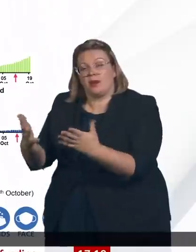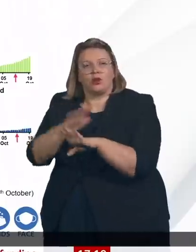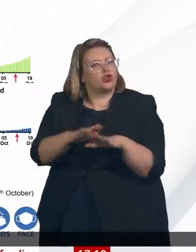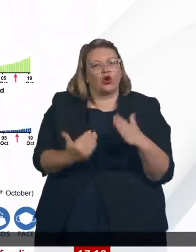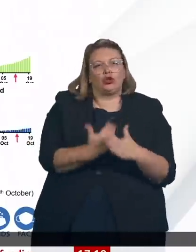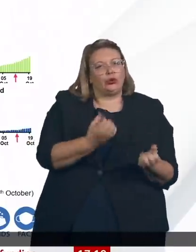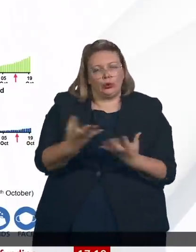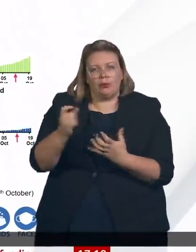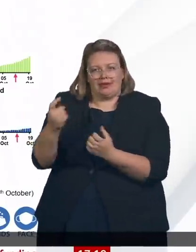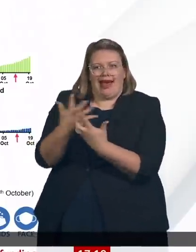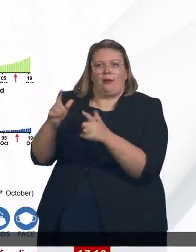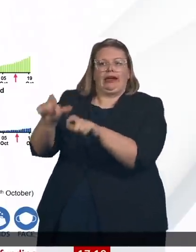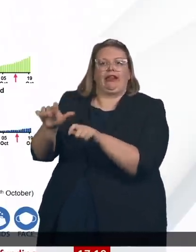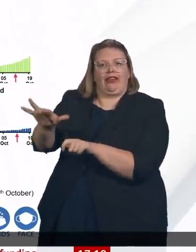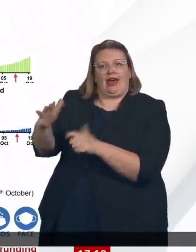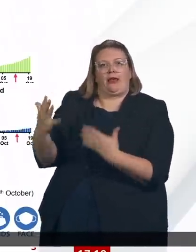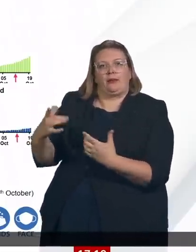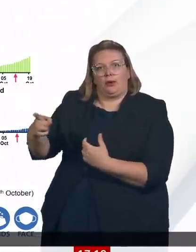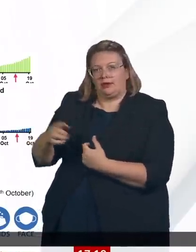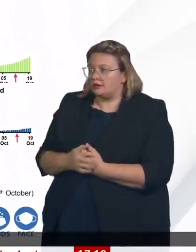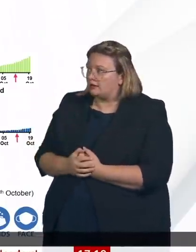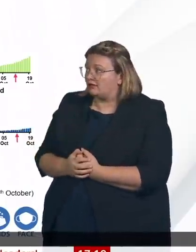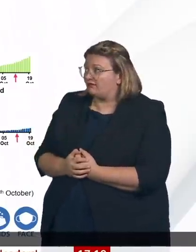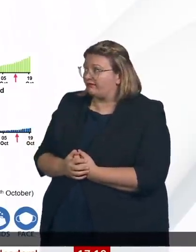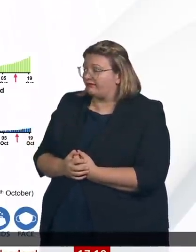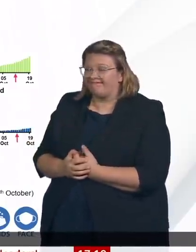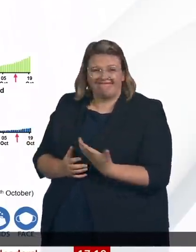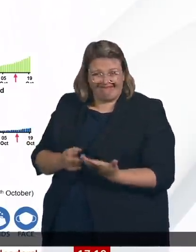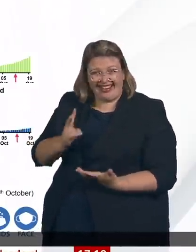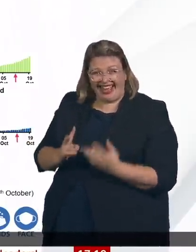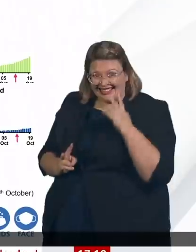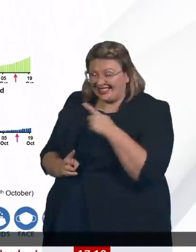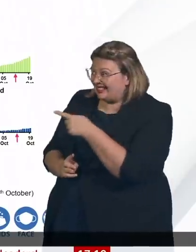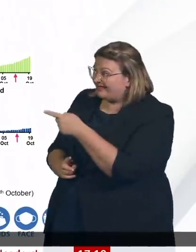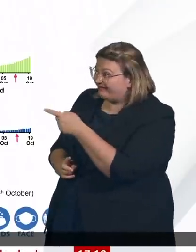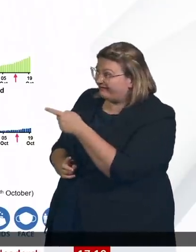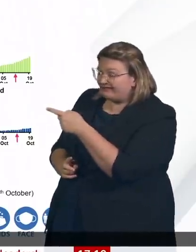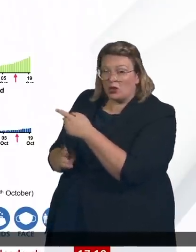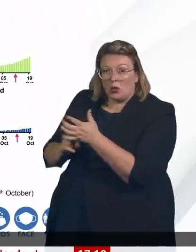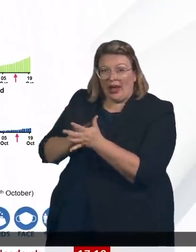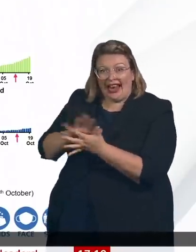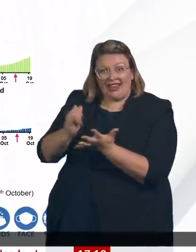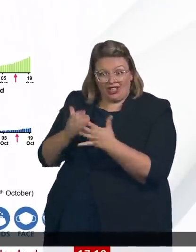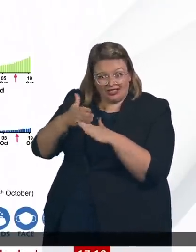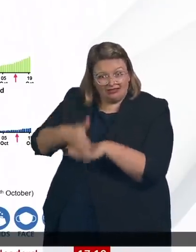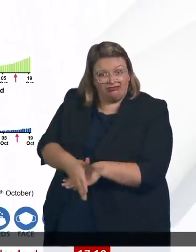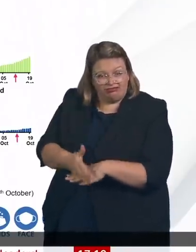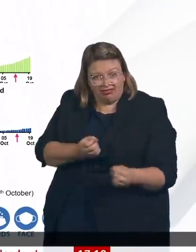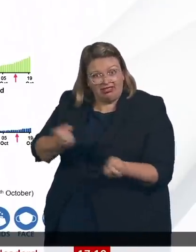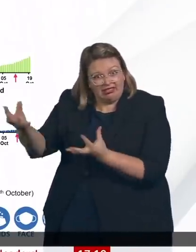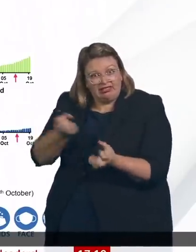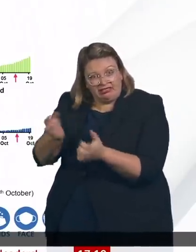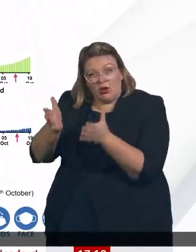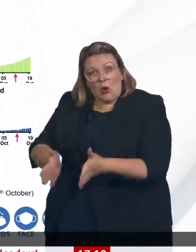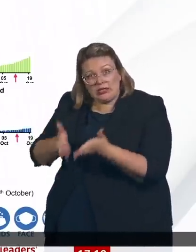But again, you can see that trend of increasing burden in the NHS continues with